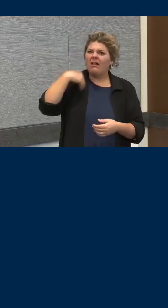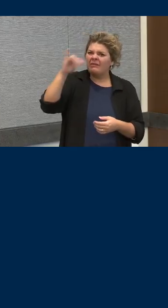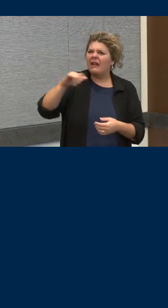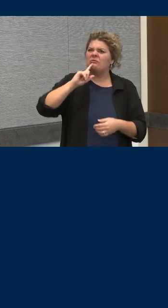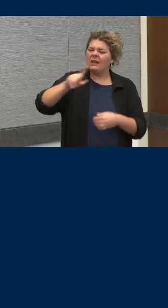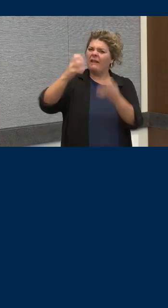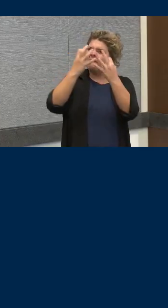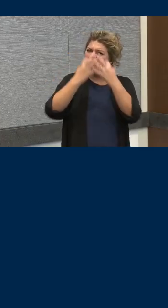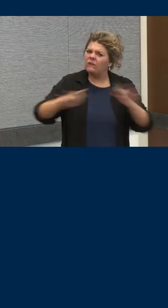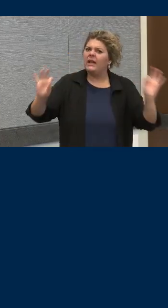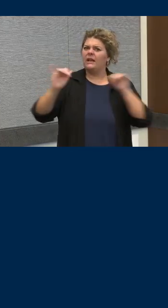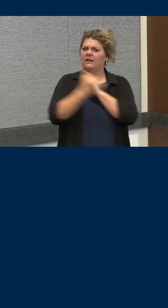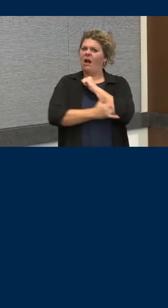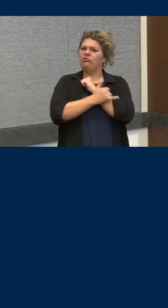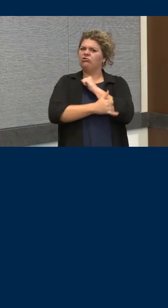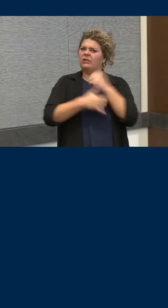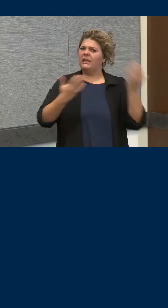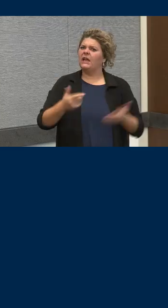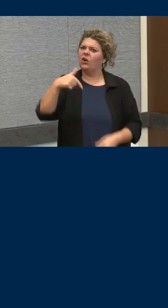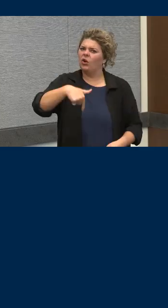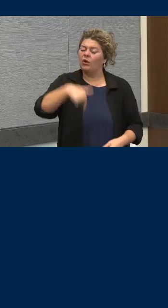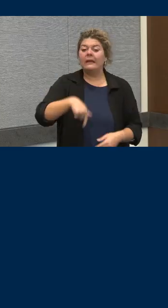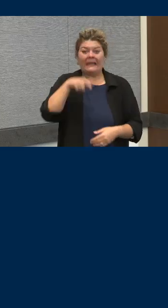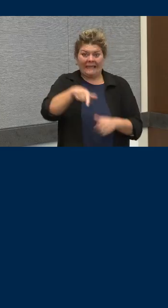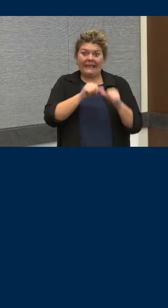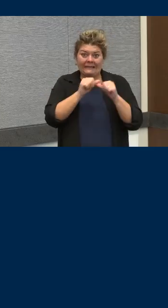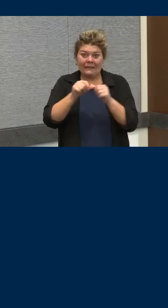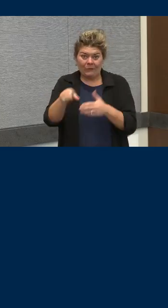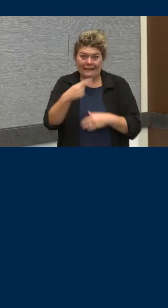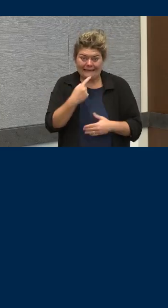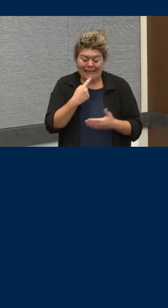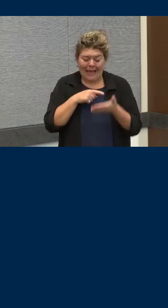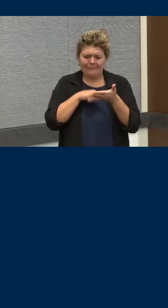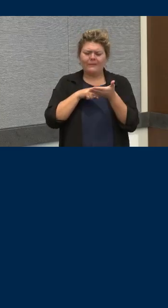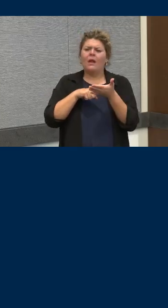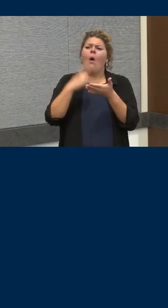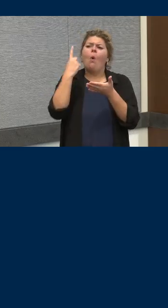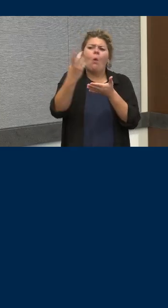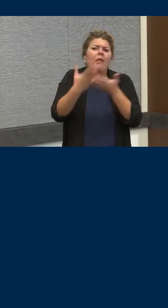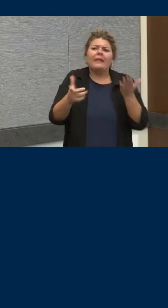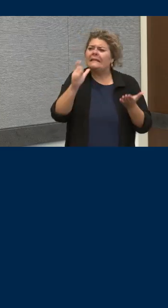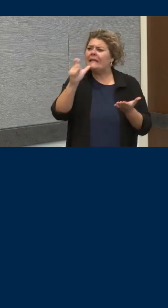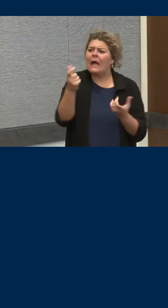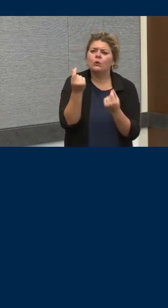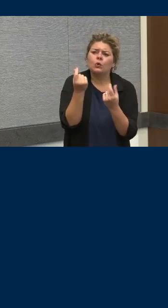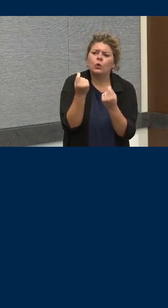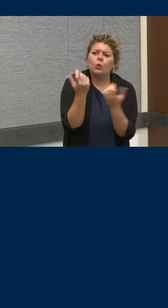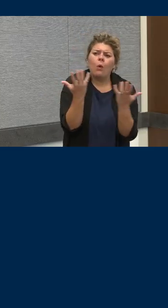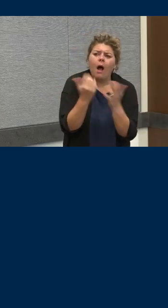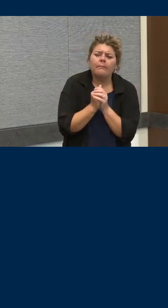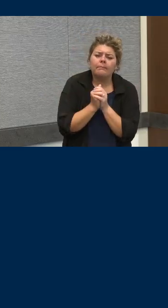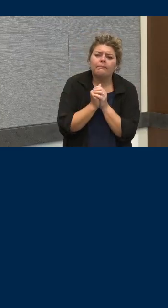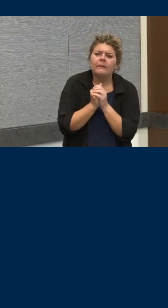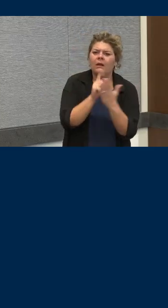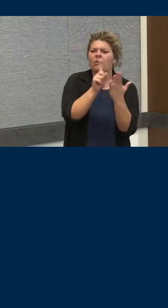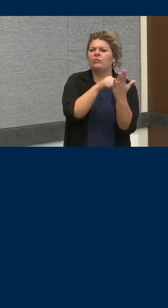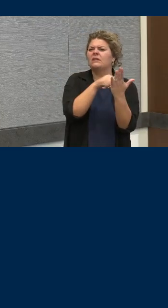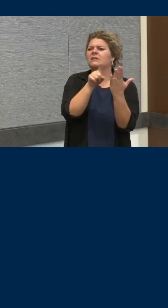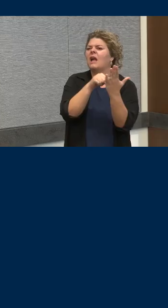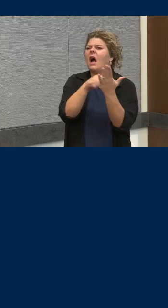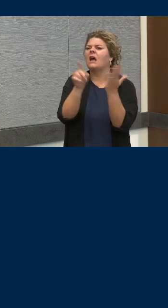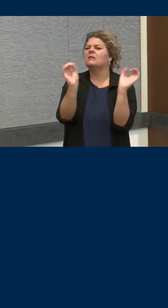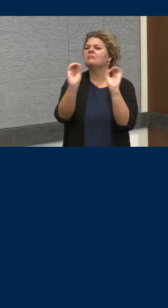free country." He continued, "There is only one thing you should not do: criticize